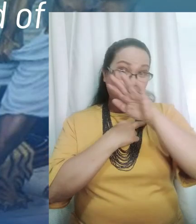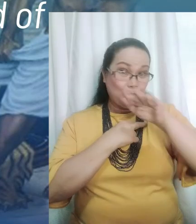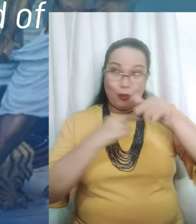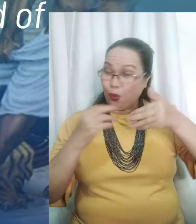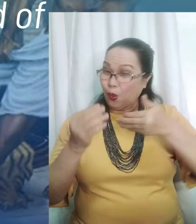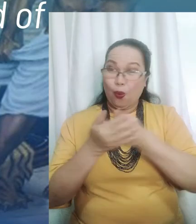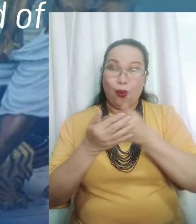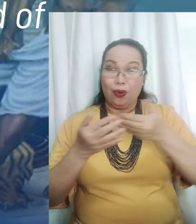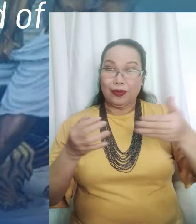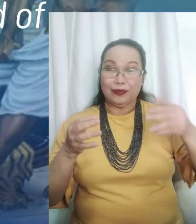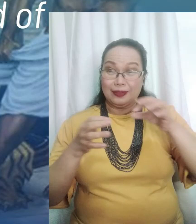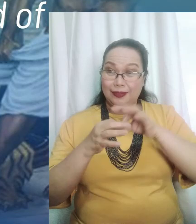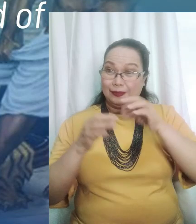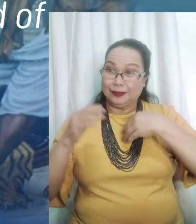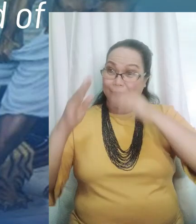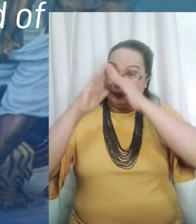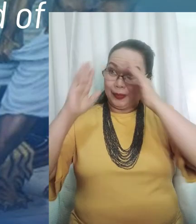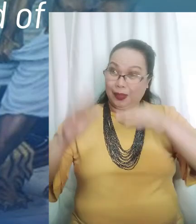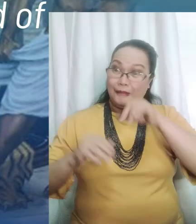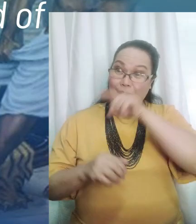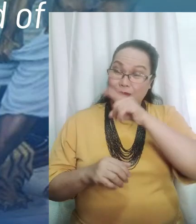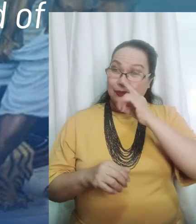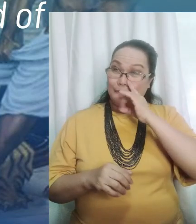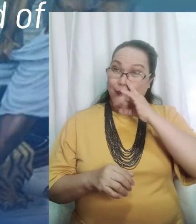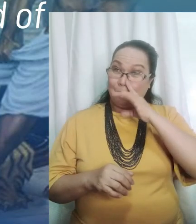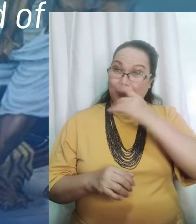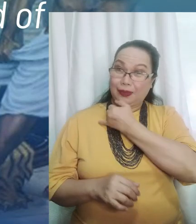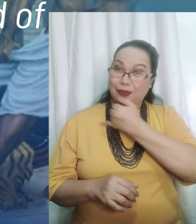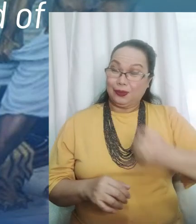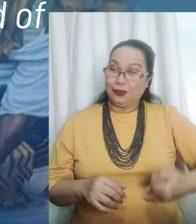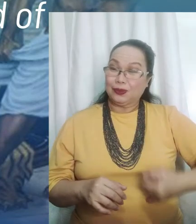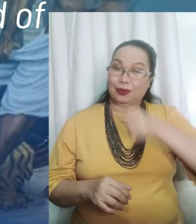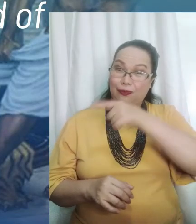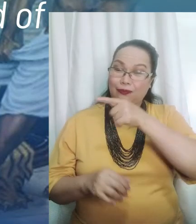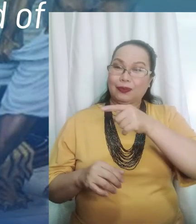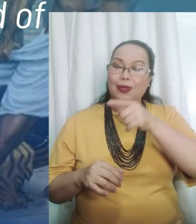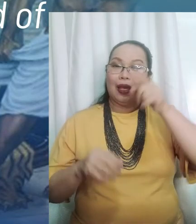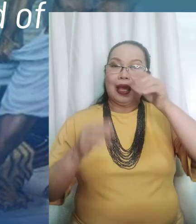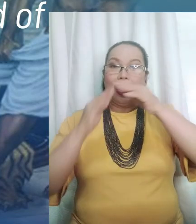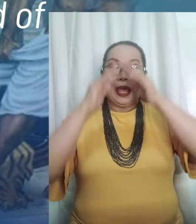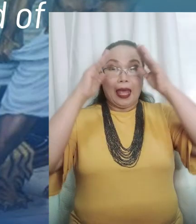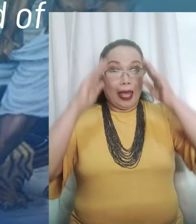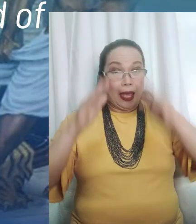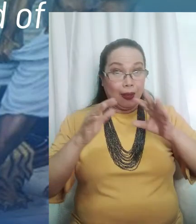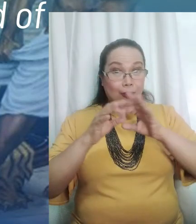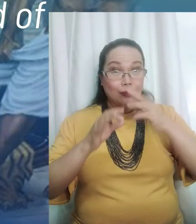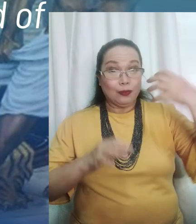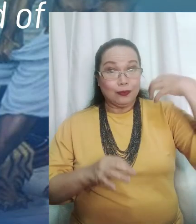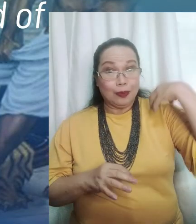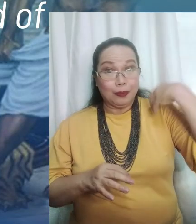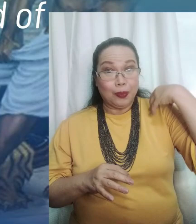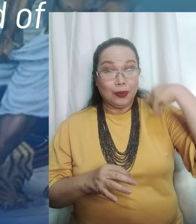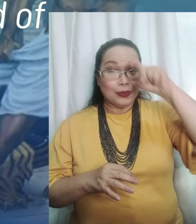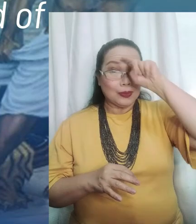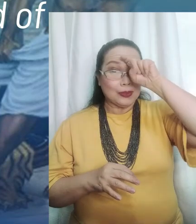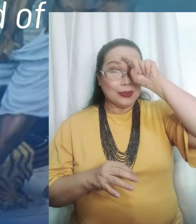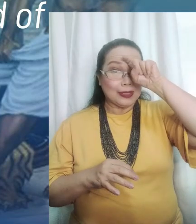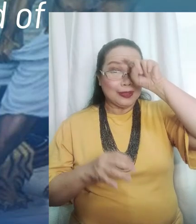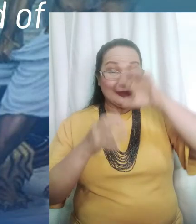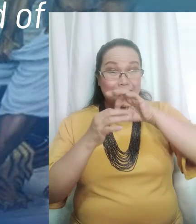his household and all that he owned. The Lord blessed the household of the